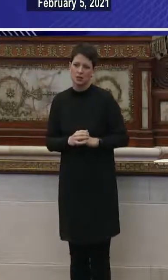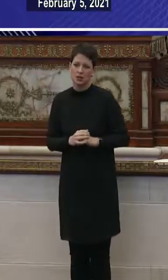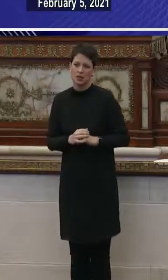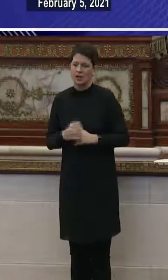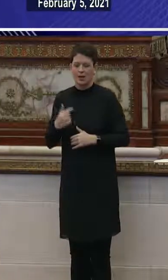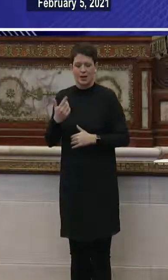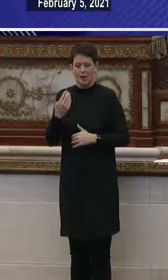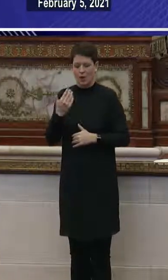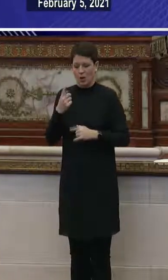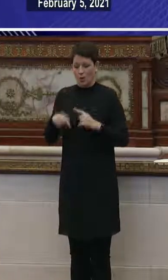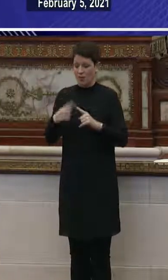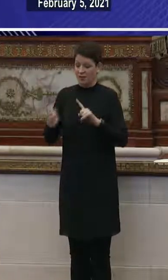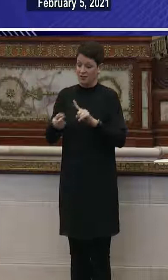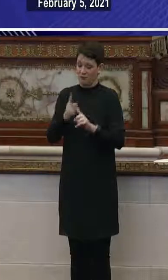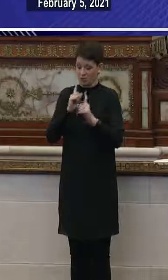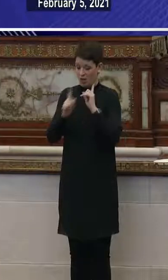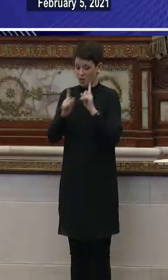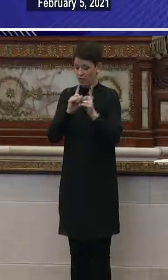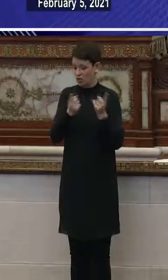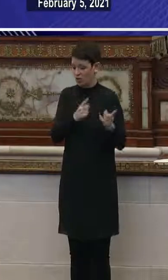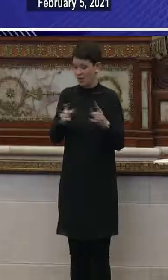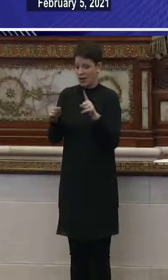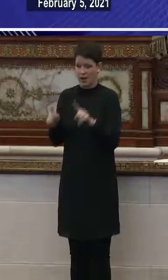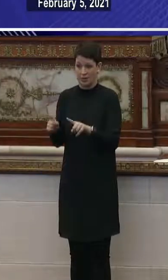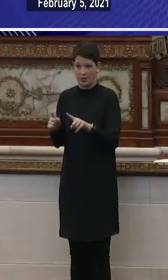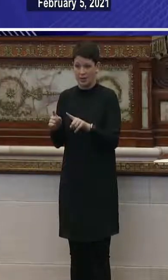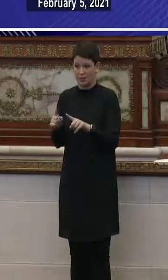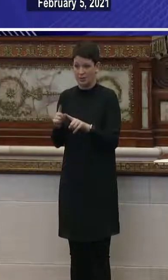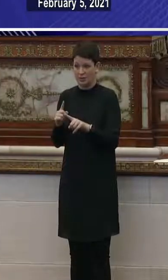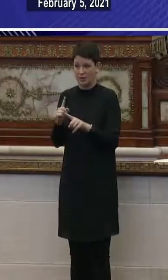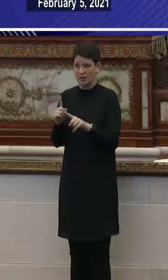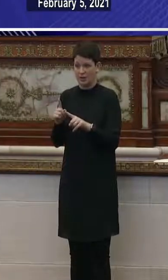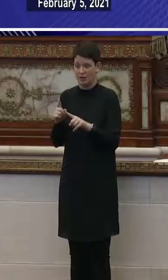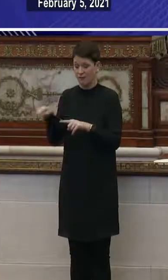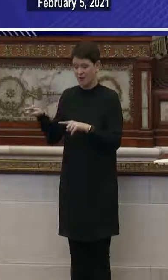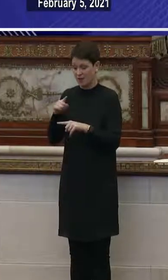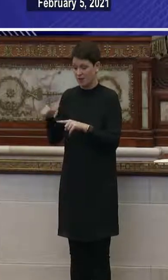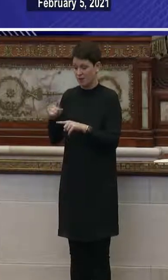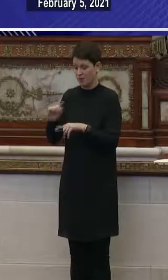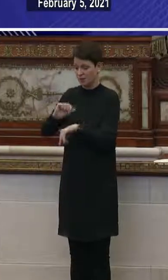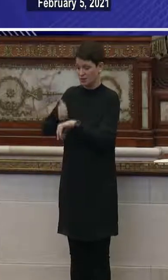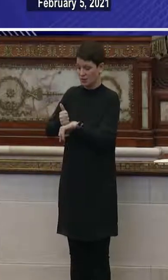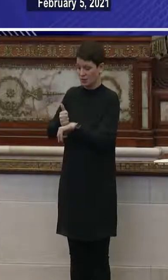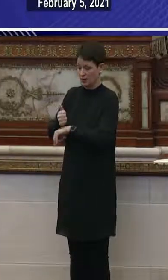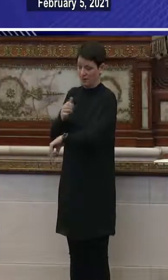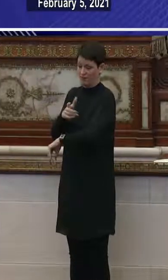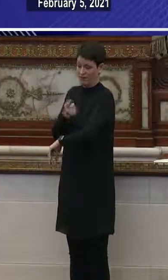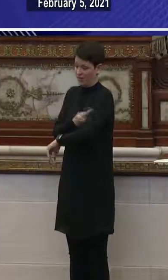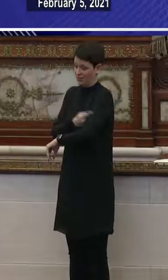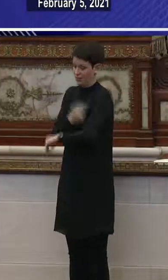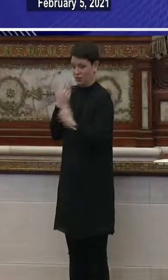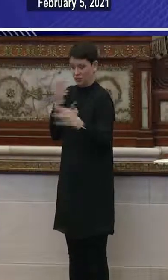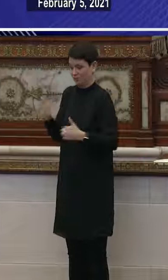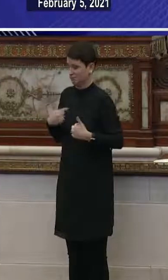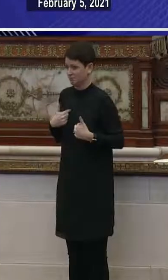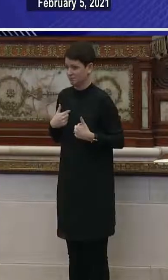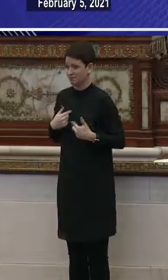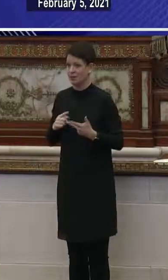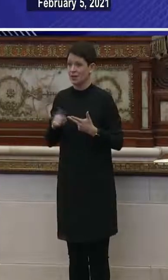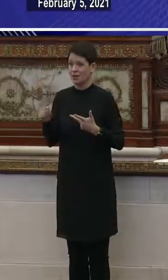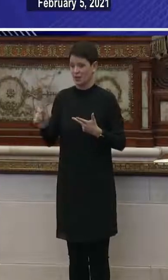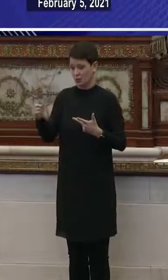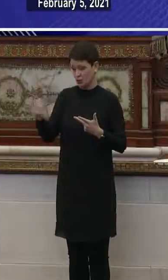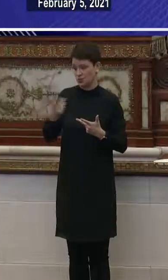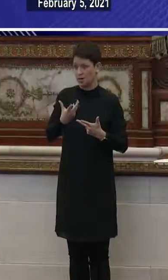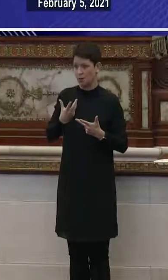know when the first conversations were about having them manage vaccination clinics. Can you tell me what